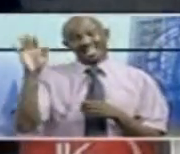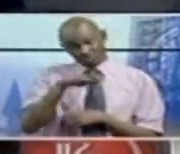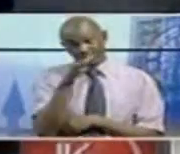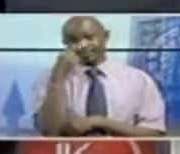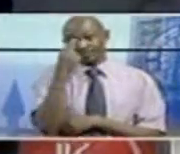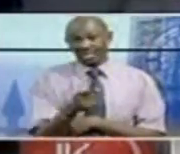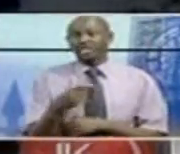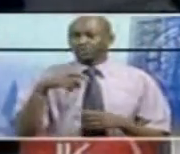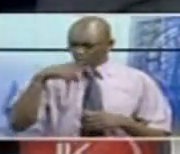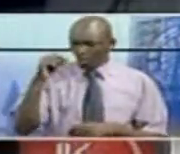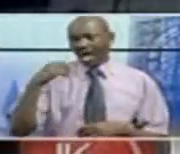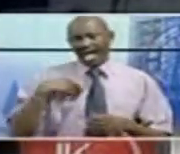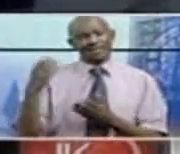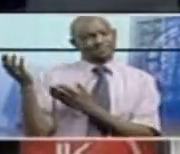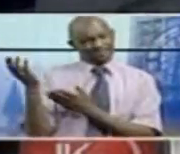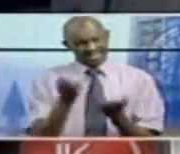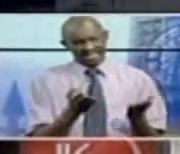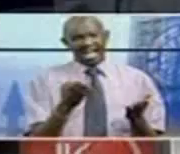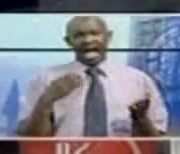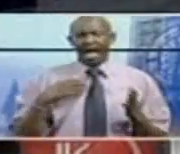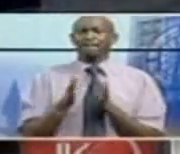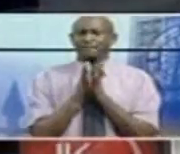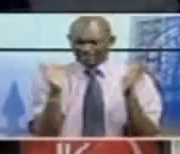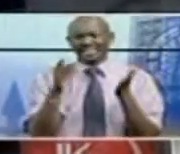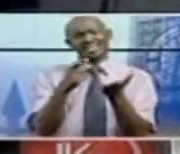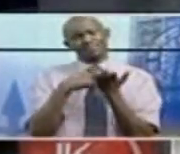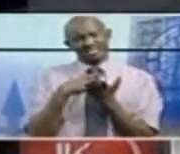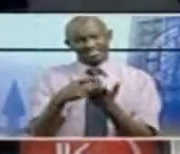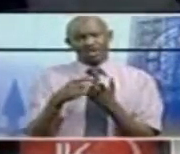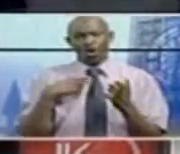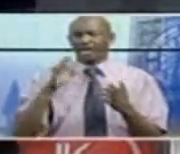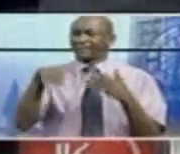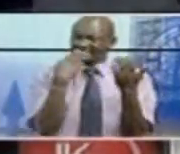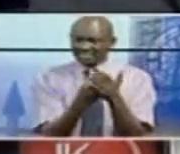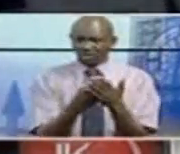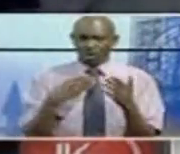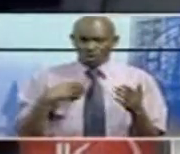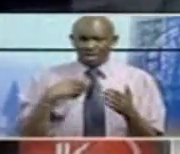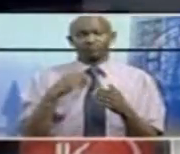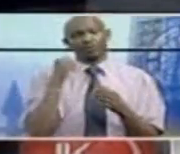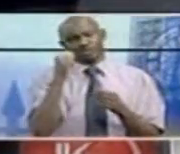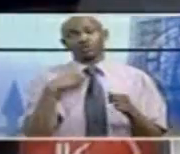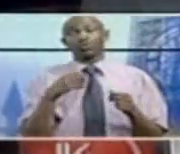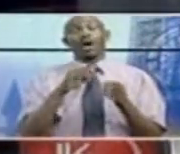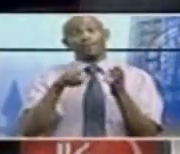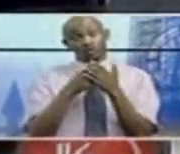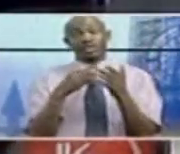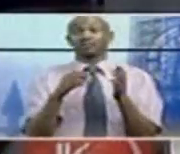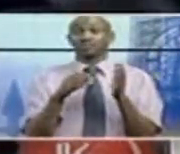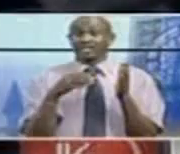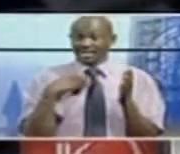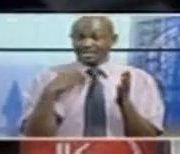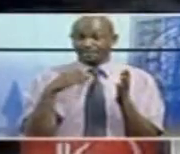is? To go and bring a public debate or a petition or a protest through a motion in Parliament